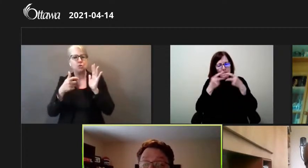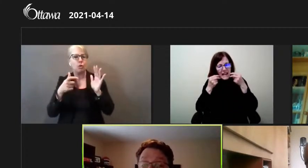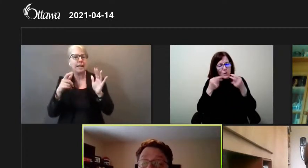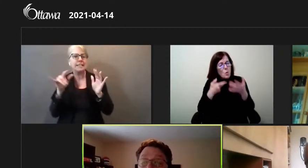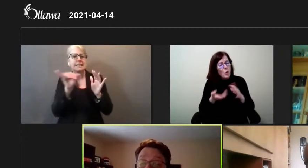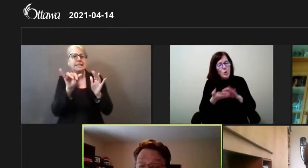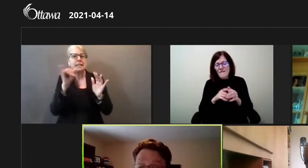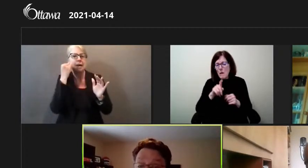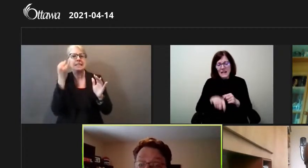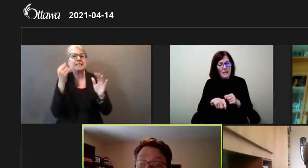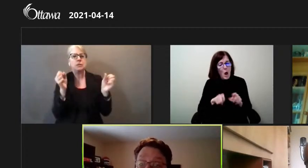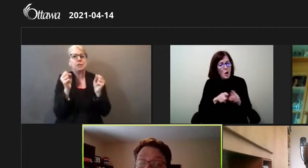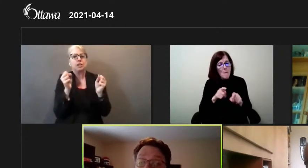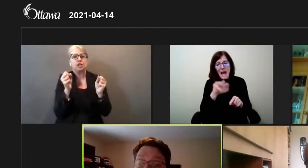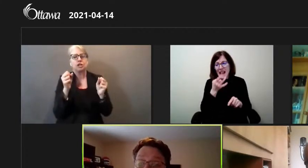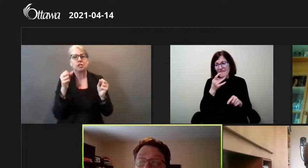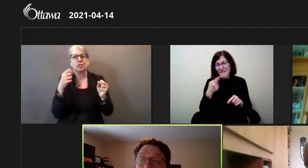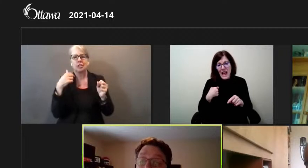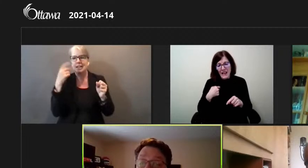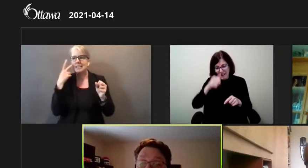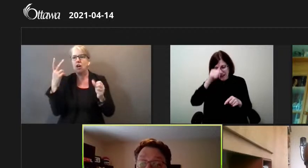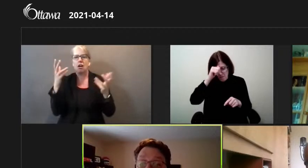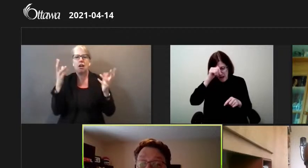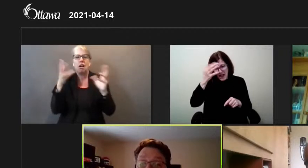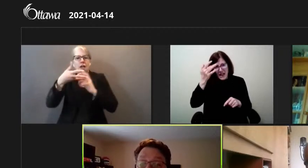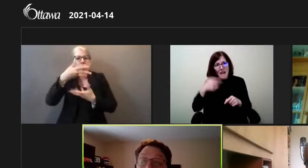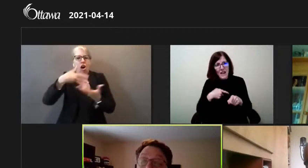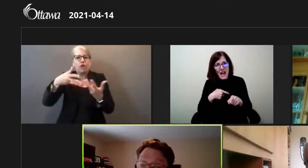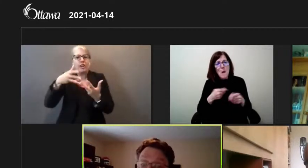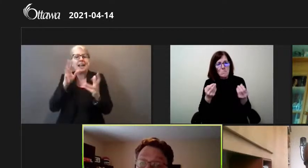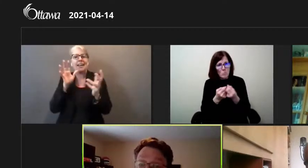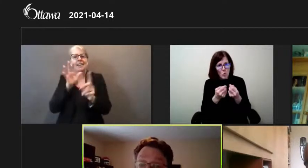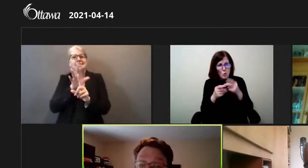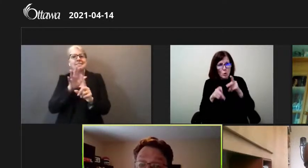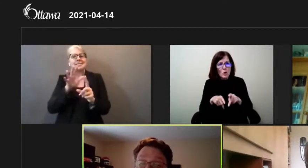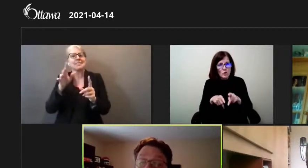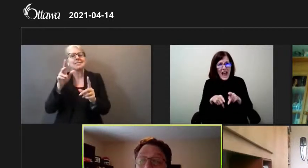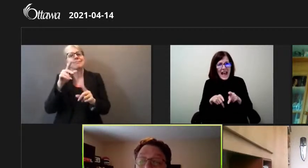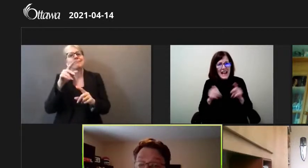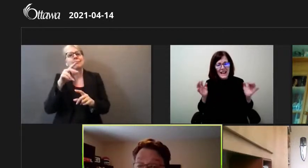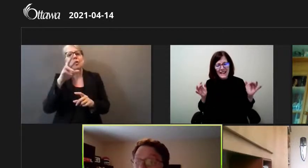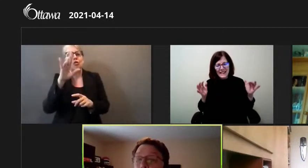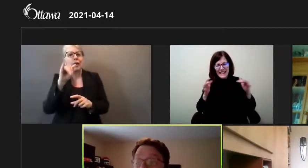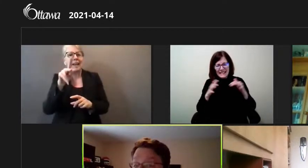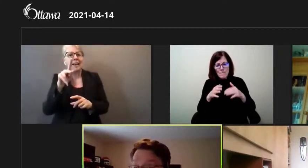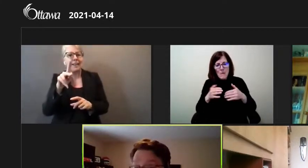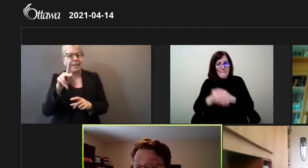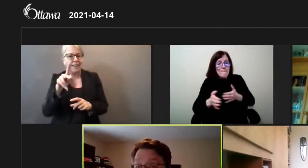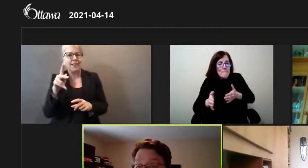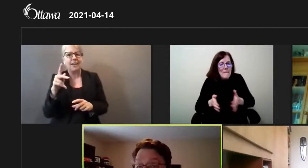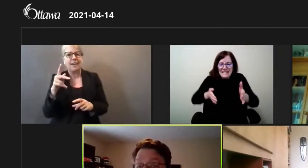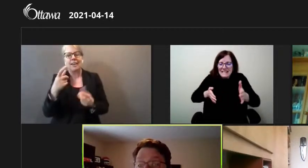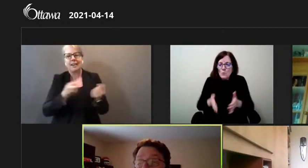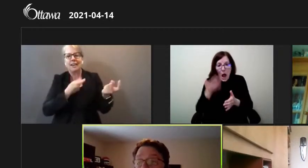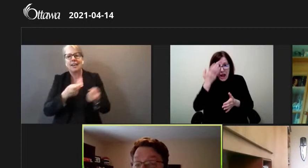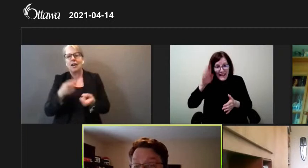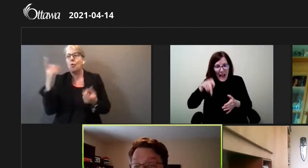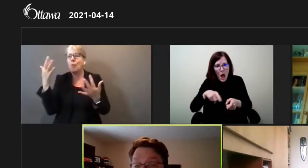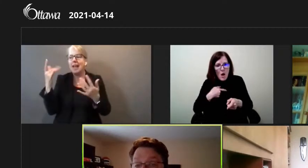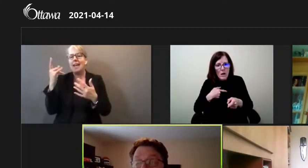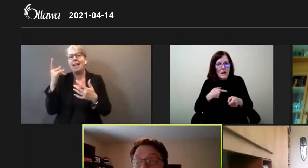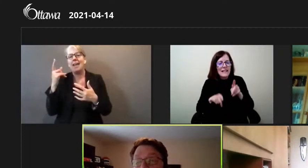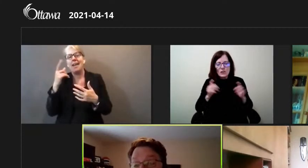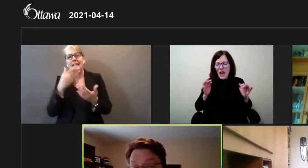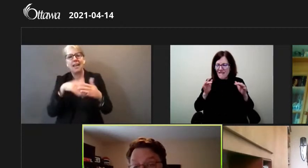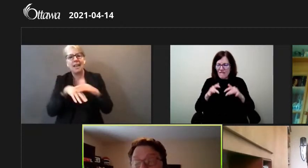you know, where we saw a lot of congregating and crowding around rinks, for example. And so we said, you know, while you're waiting to go on the rink or if you're